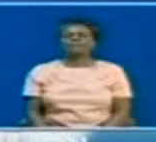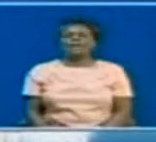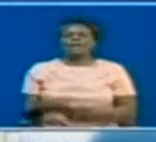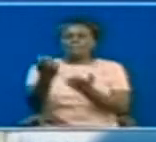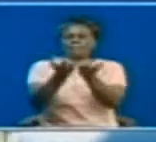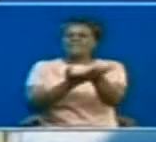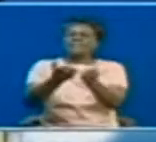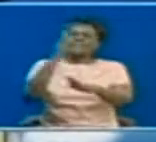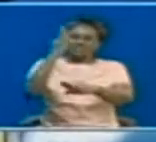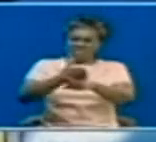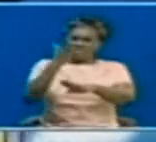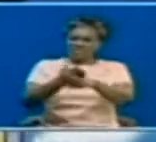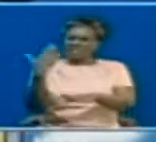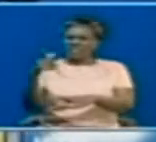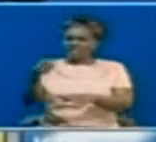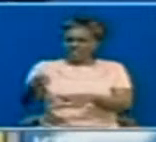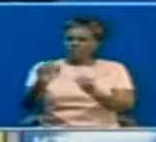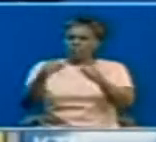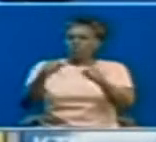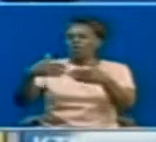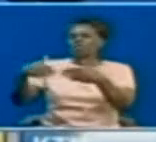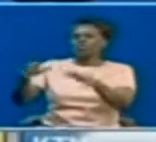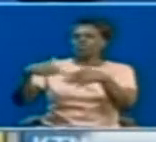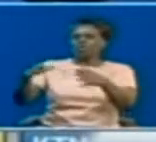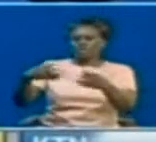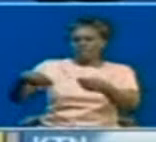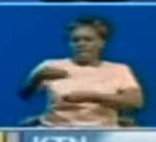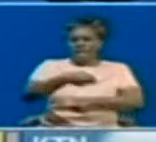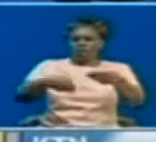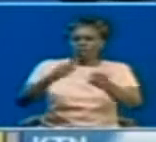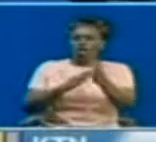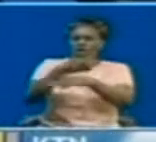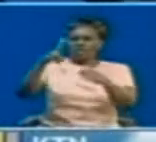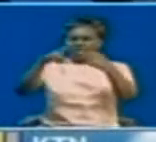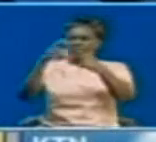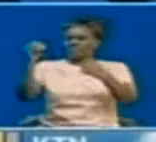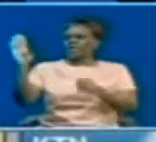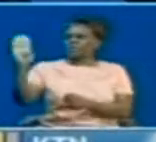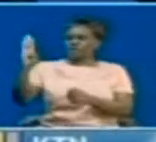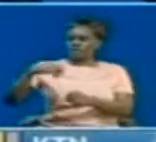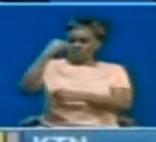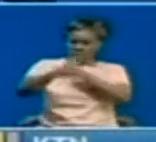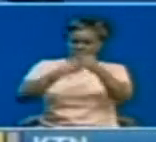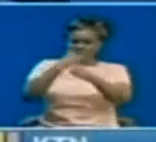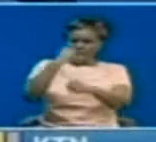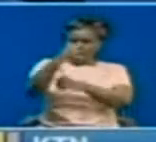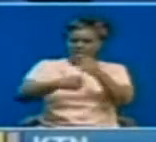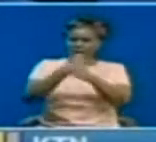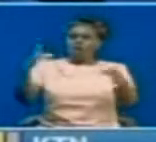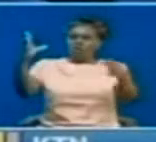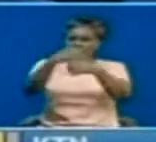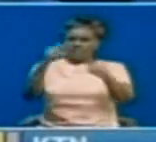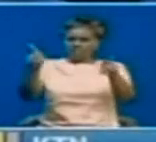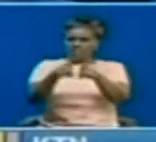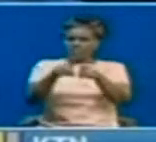Trade in counterfeits in Kenya is said to be losing the economy over 70 billion shillings annually. This is forcing companies such as